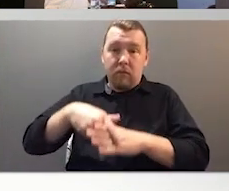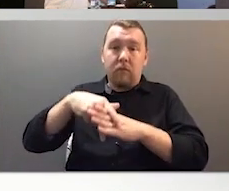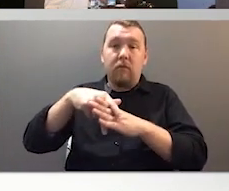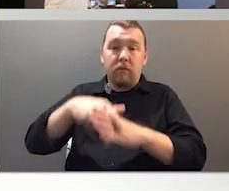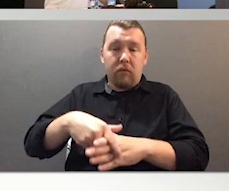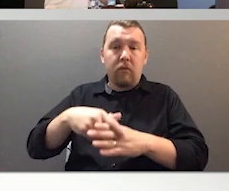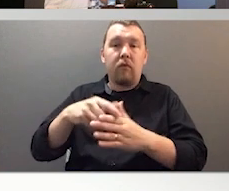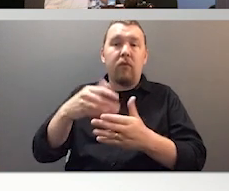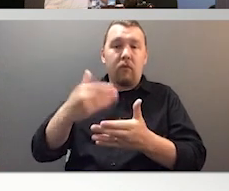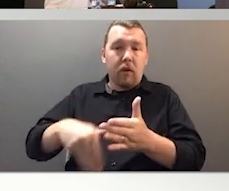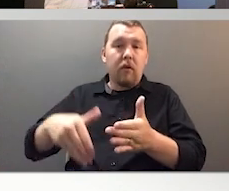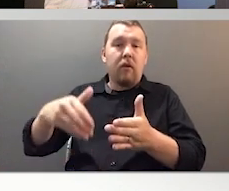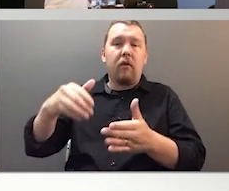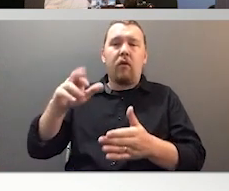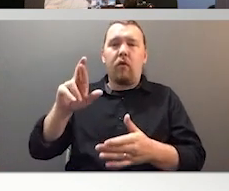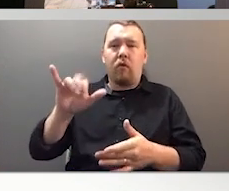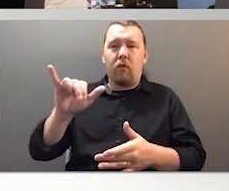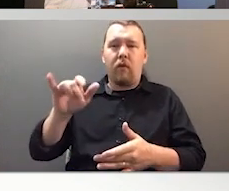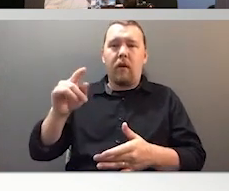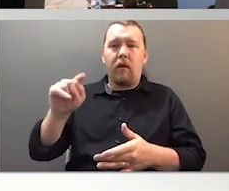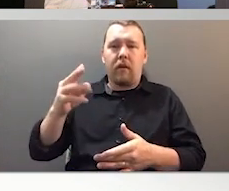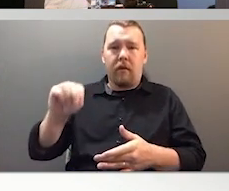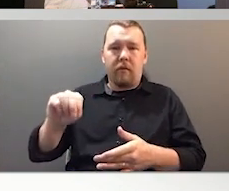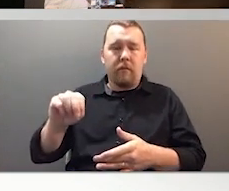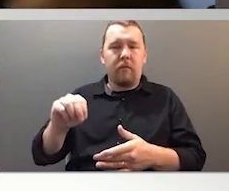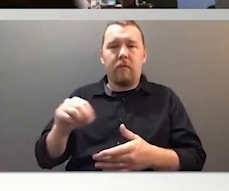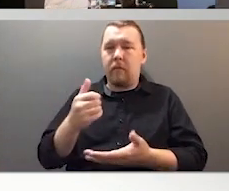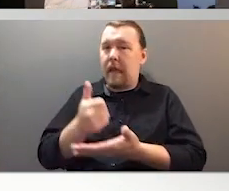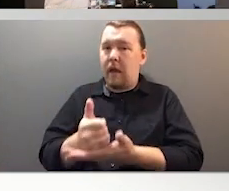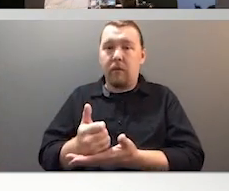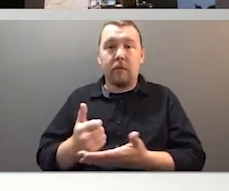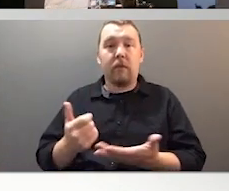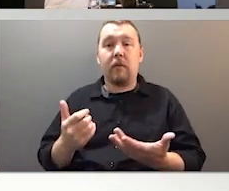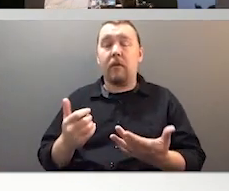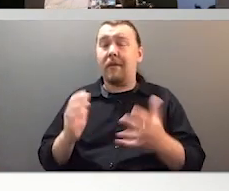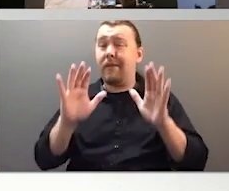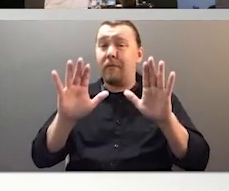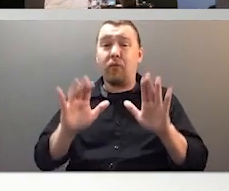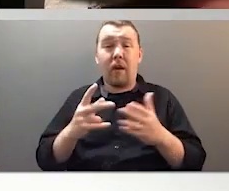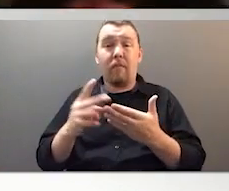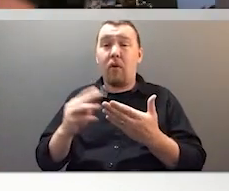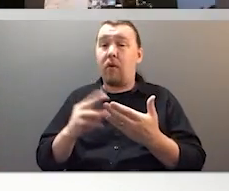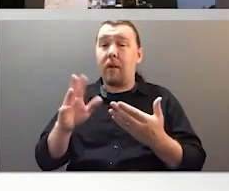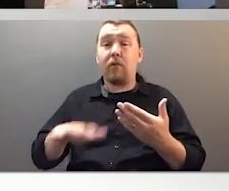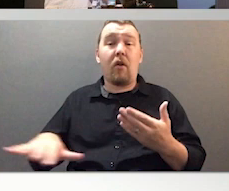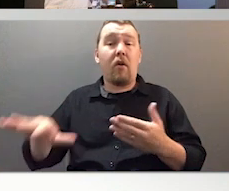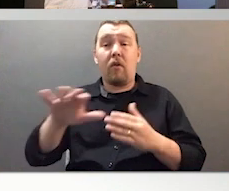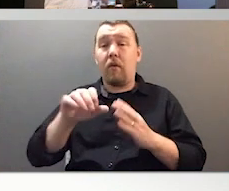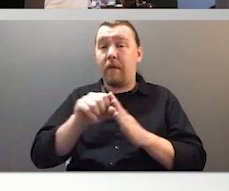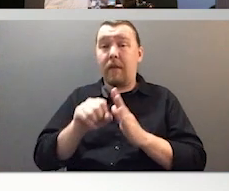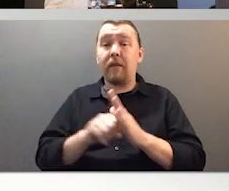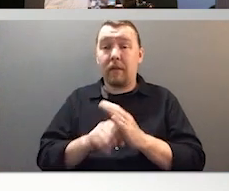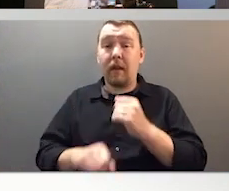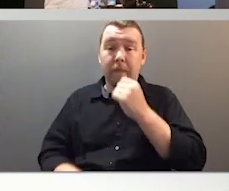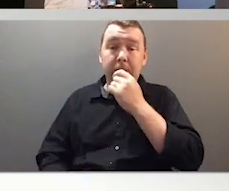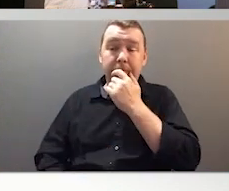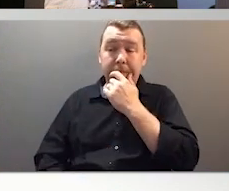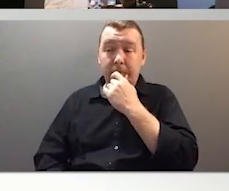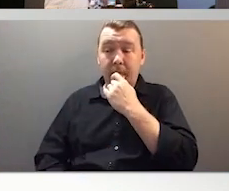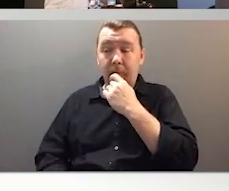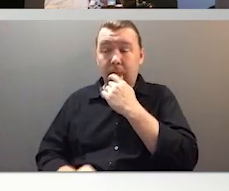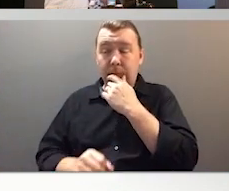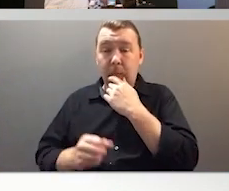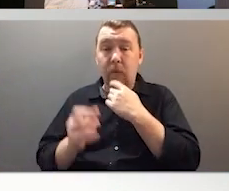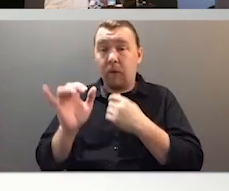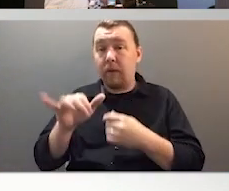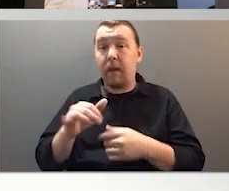well. There's some great programs all over the state, and you can kind of go from there. And the